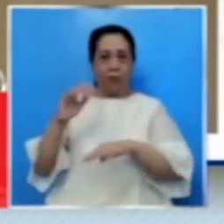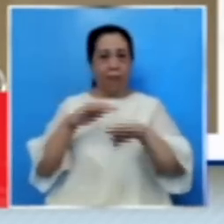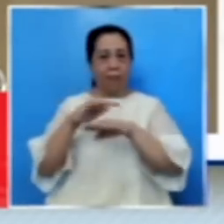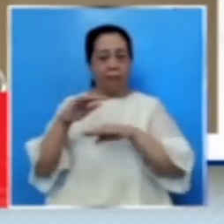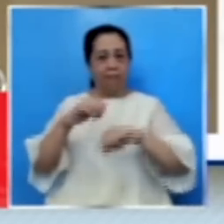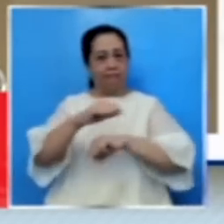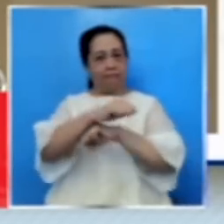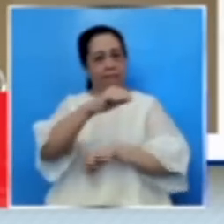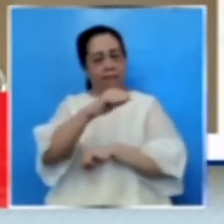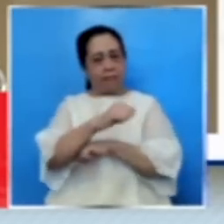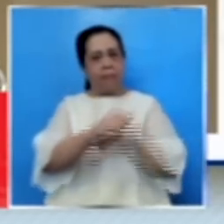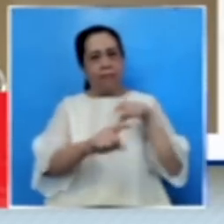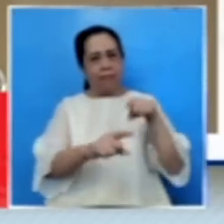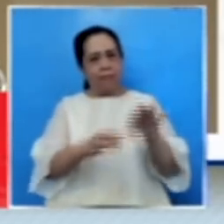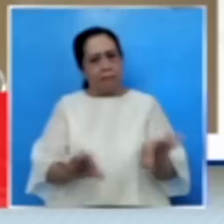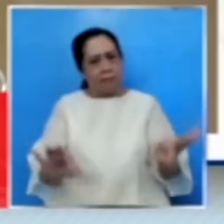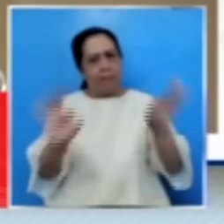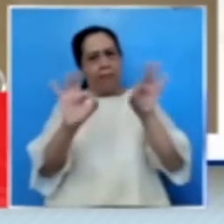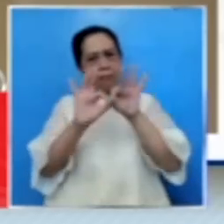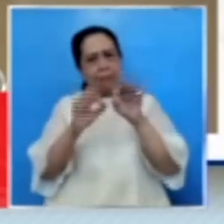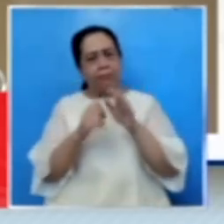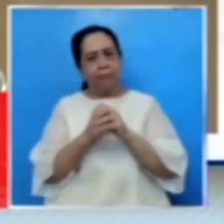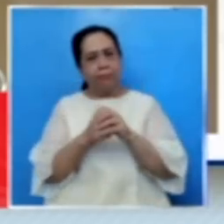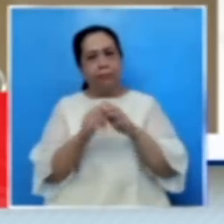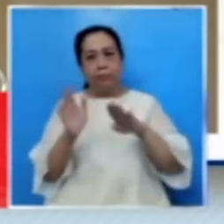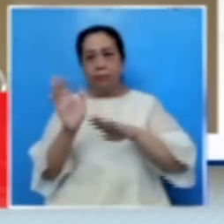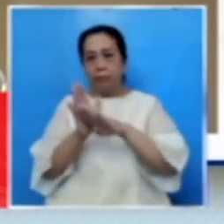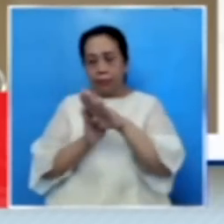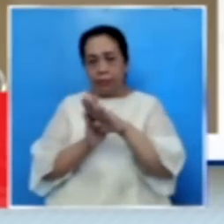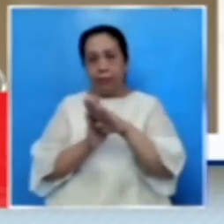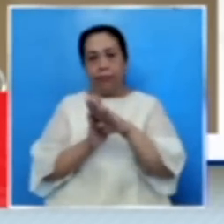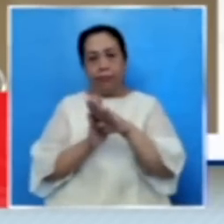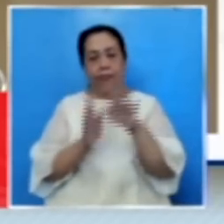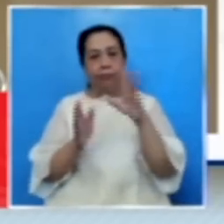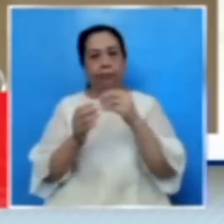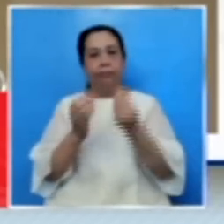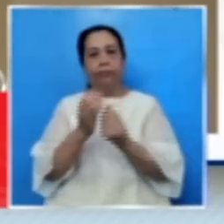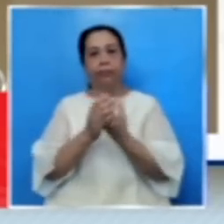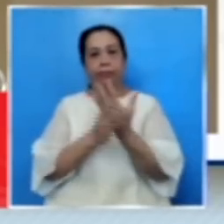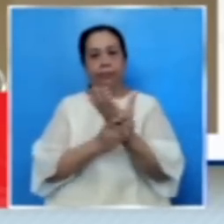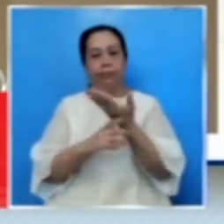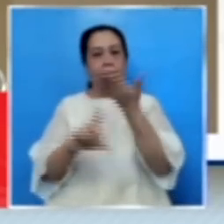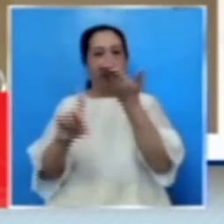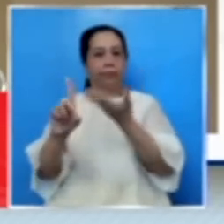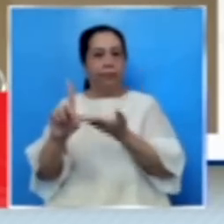foundations essential in the development and growth of a child.